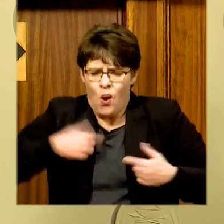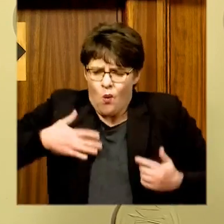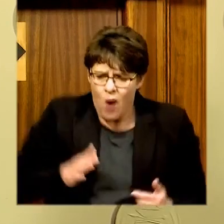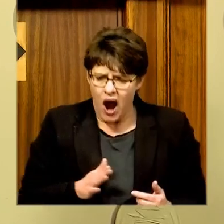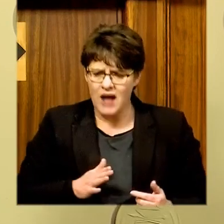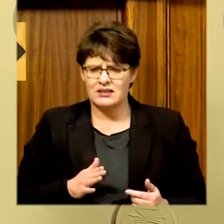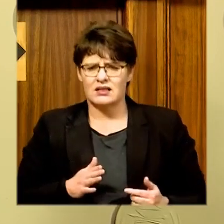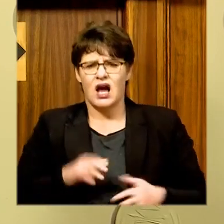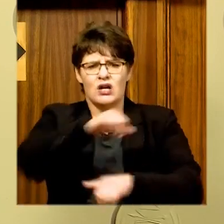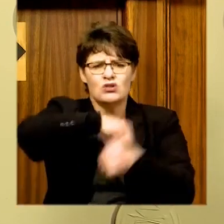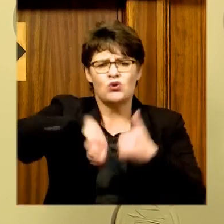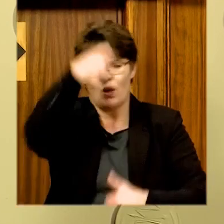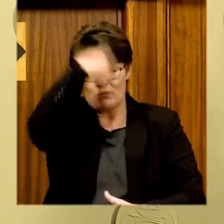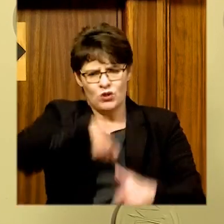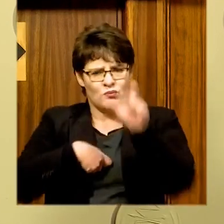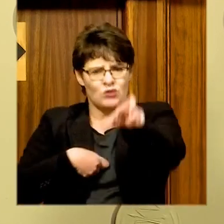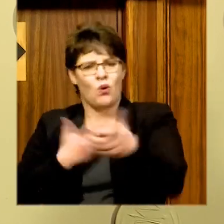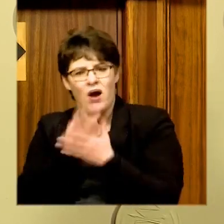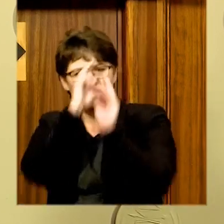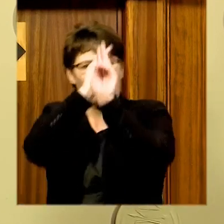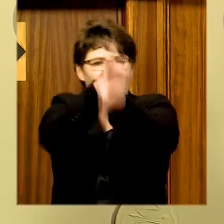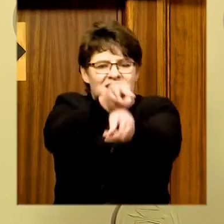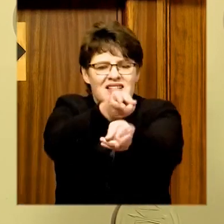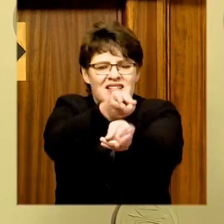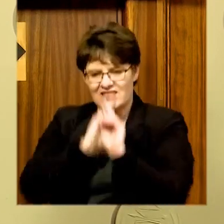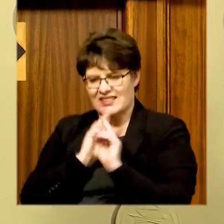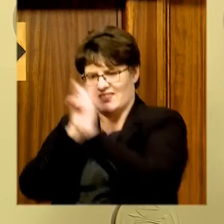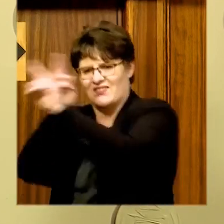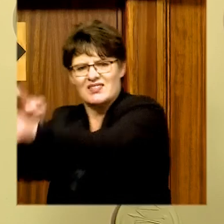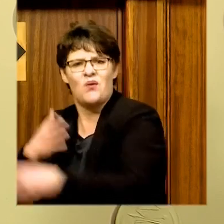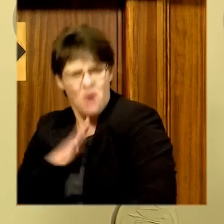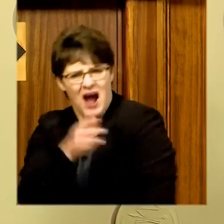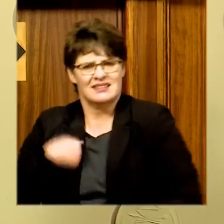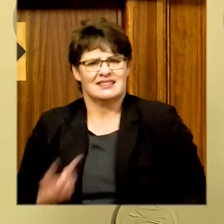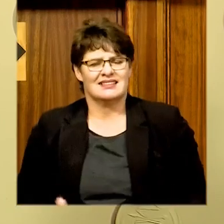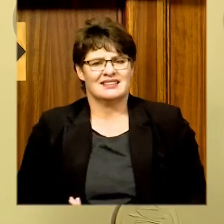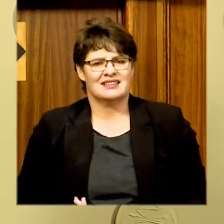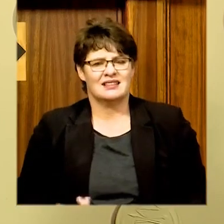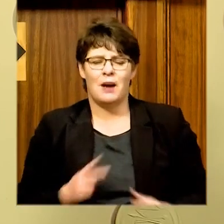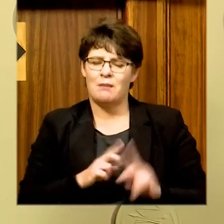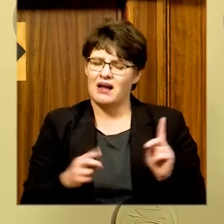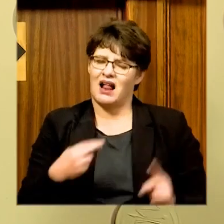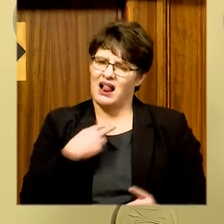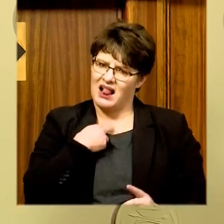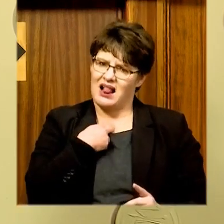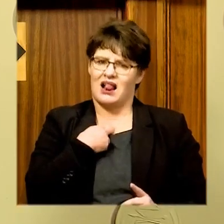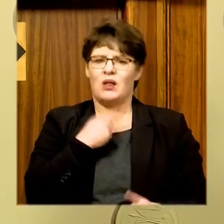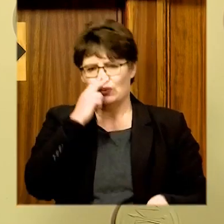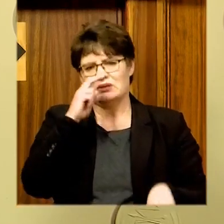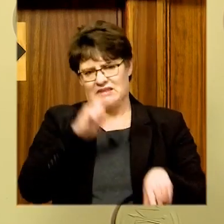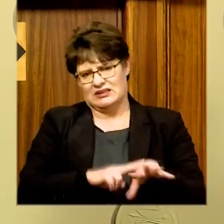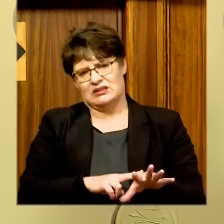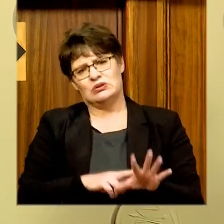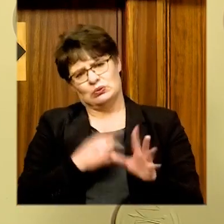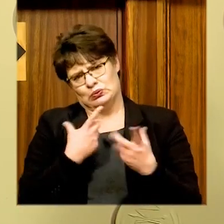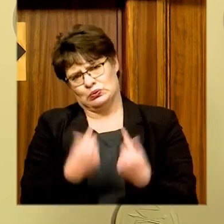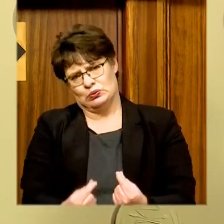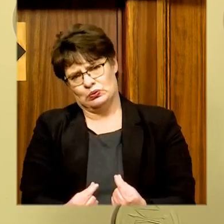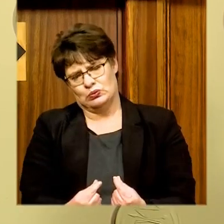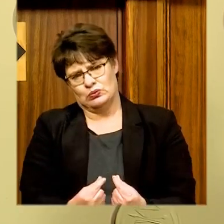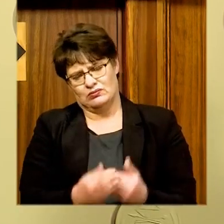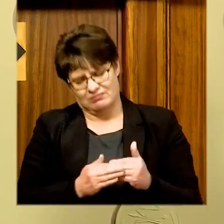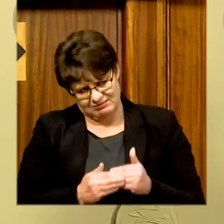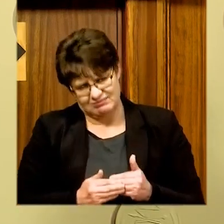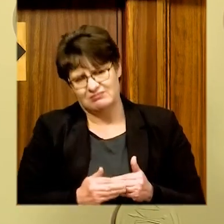nature as social beings, but it is a hardship that we must endure for that